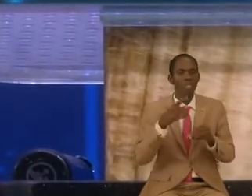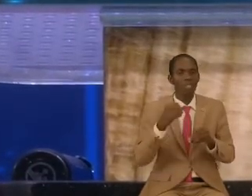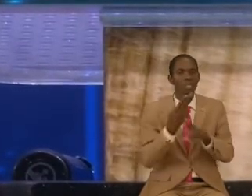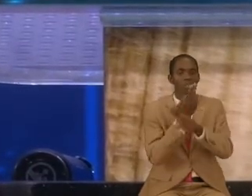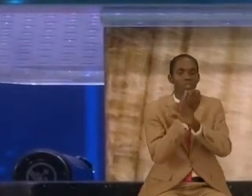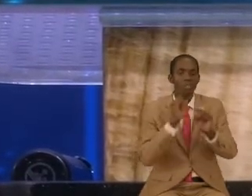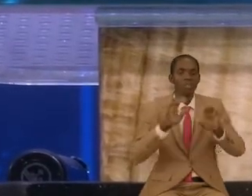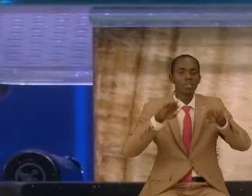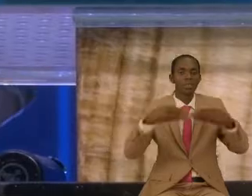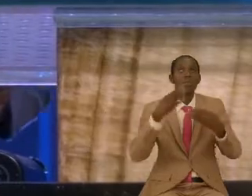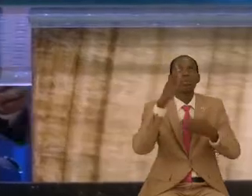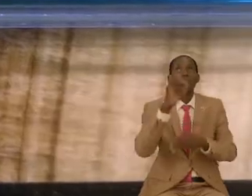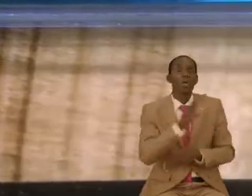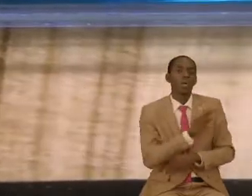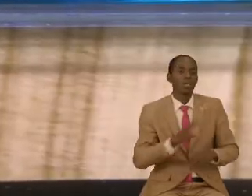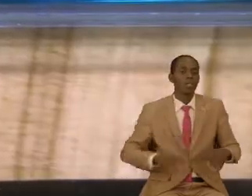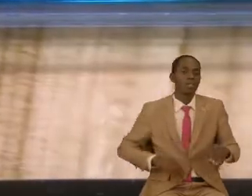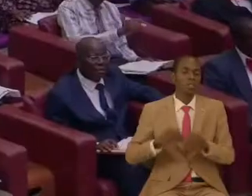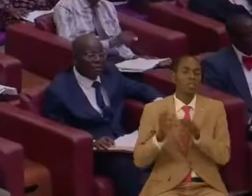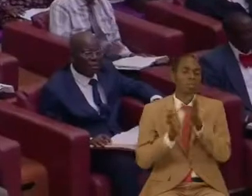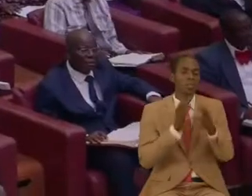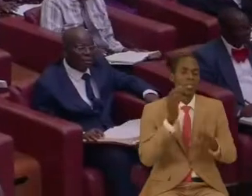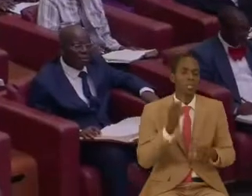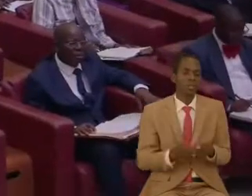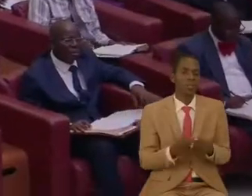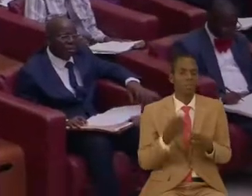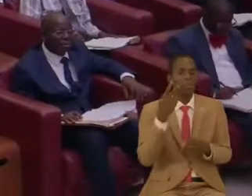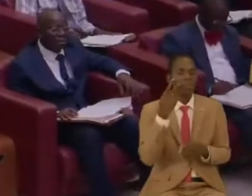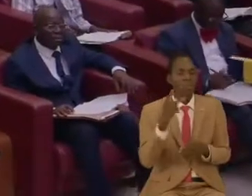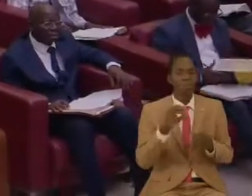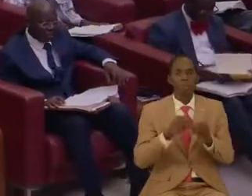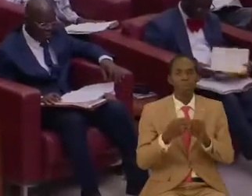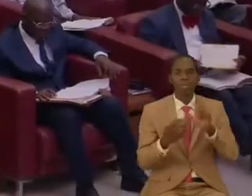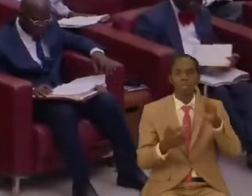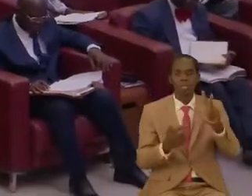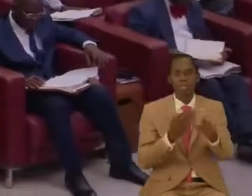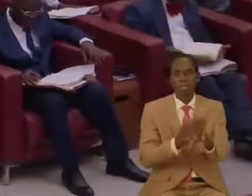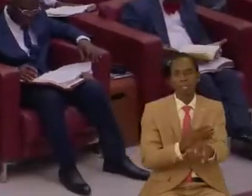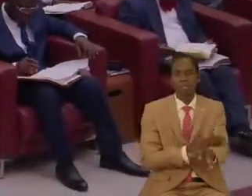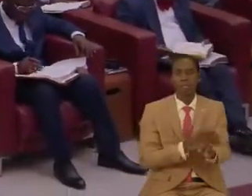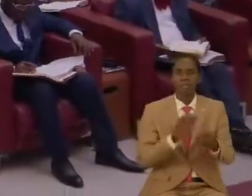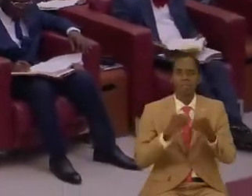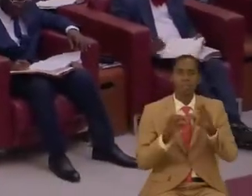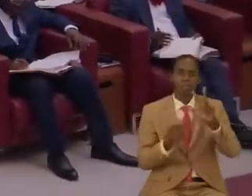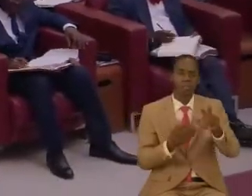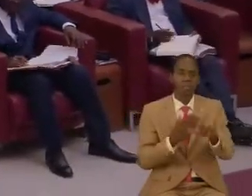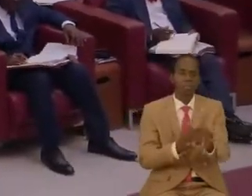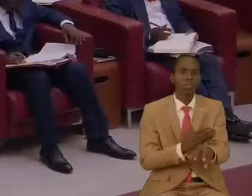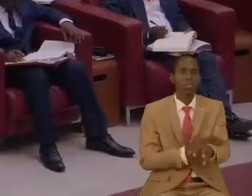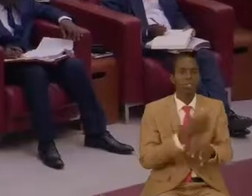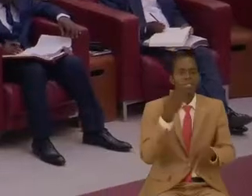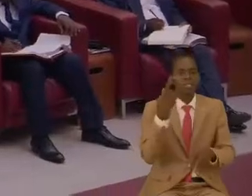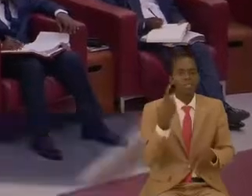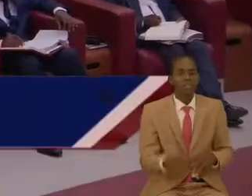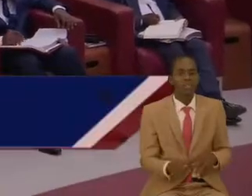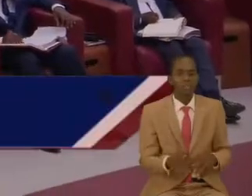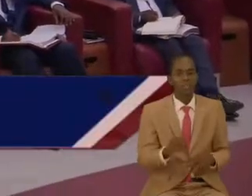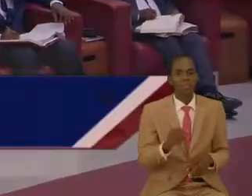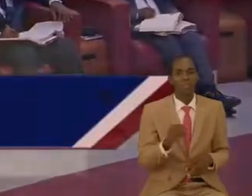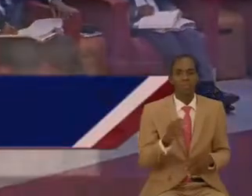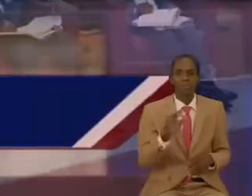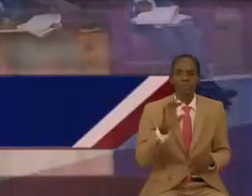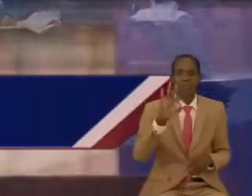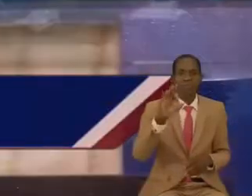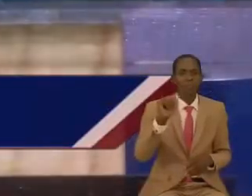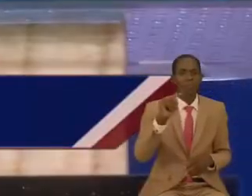by Christ in Jesus' name. Look at number three here. Number three, the fatal